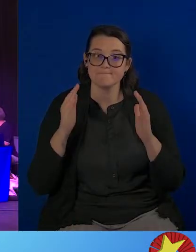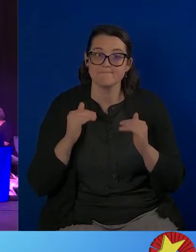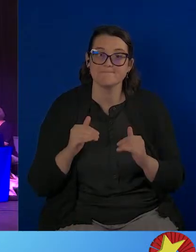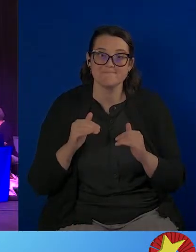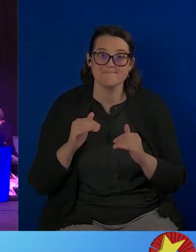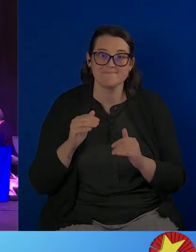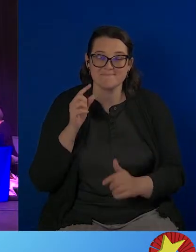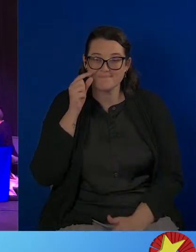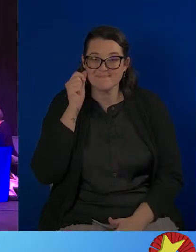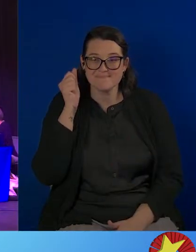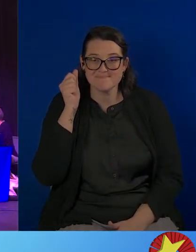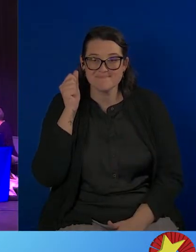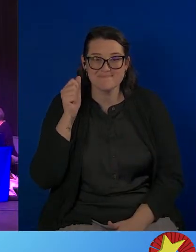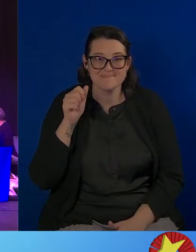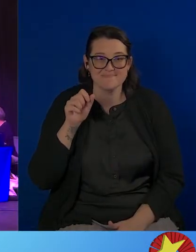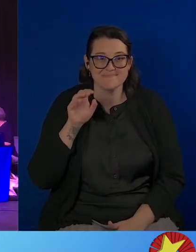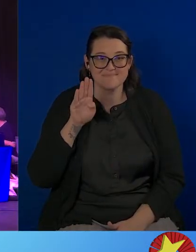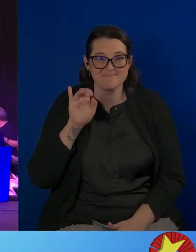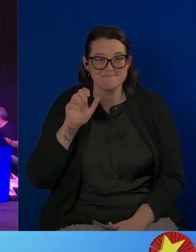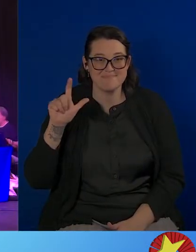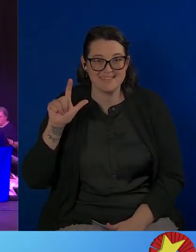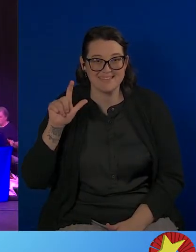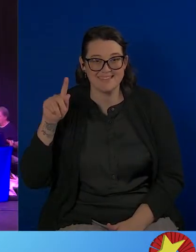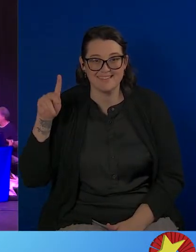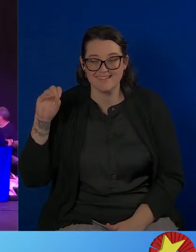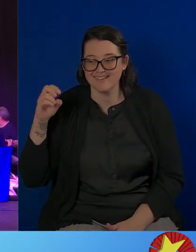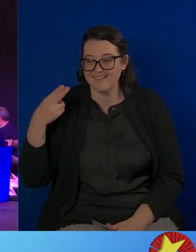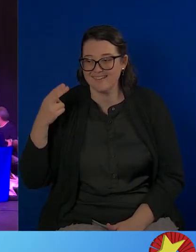Bill Kaler. Present.